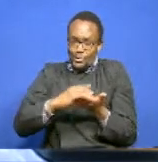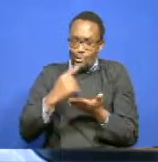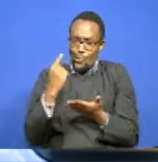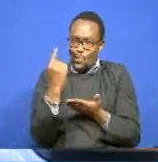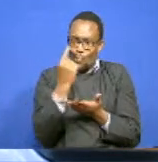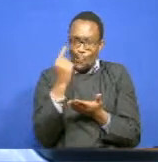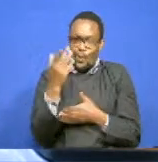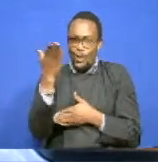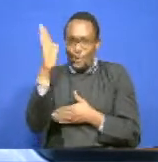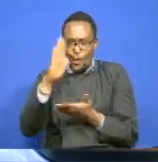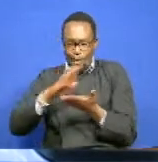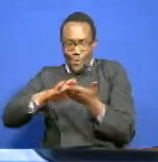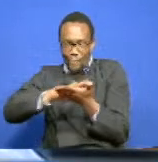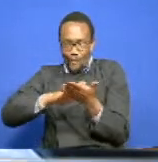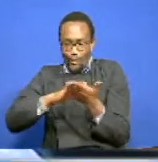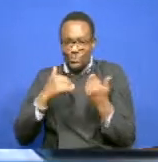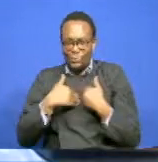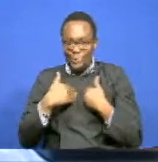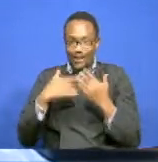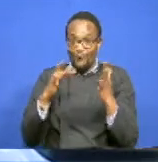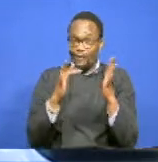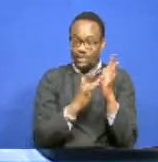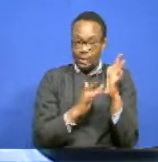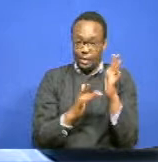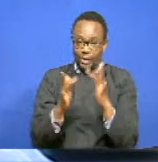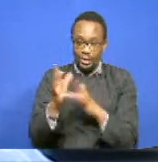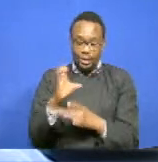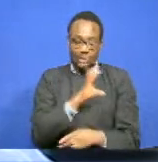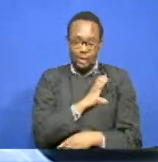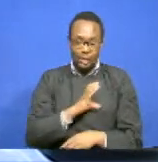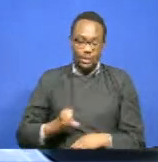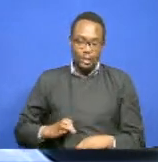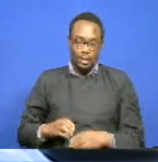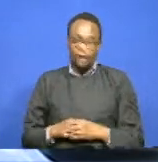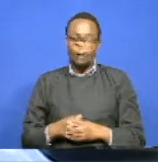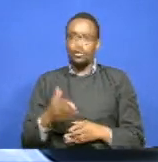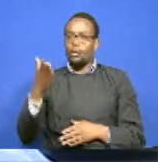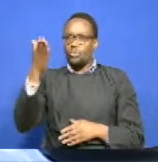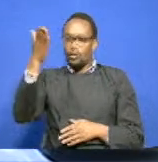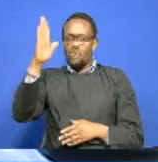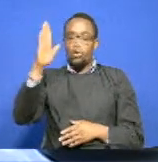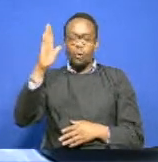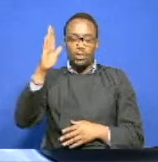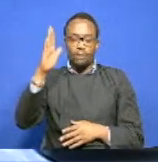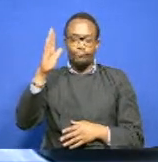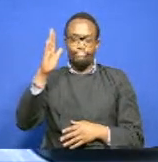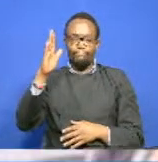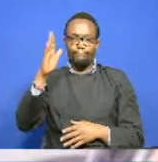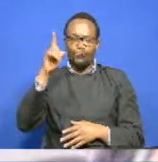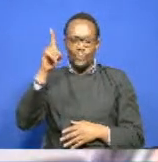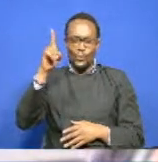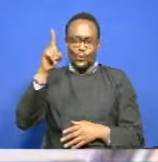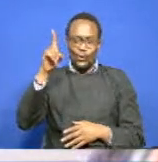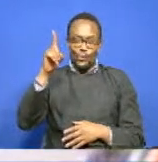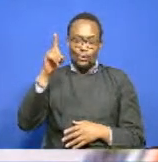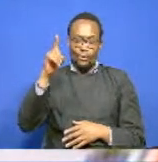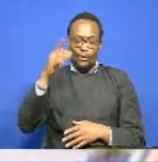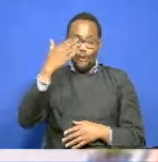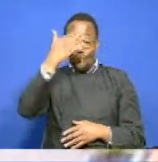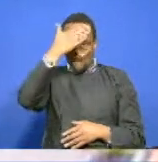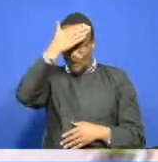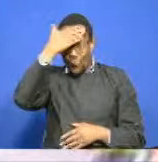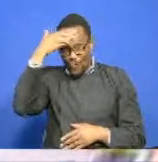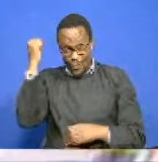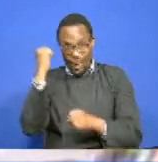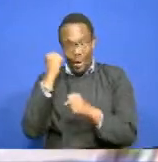laid, which is Jesus Christ. God is not unjust. He will not forget